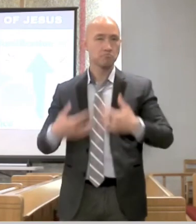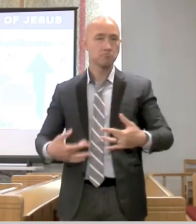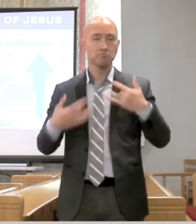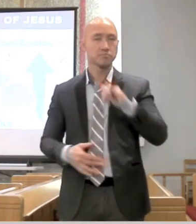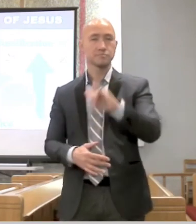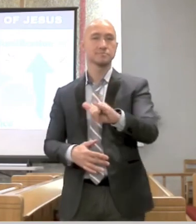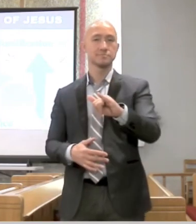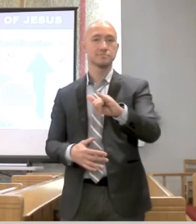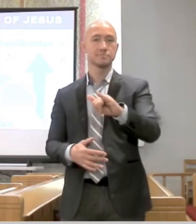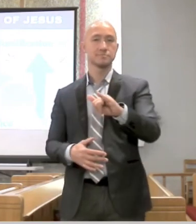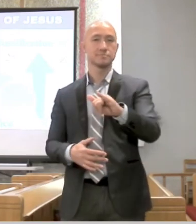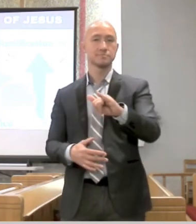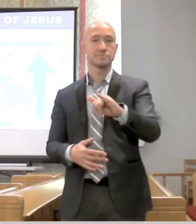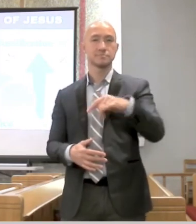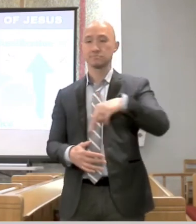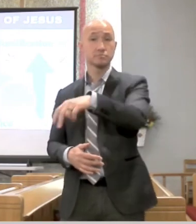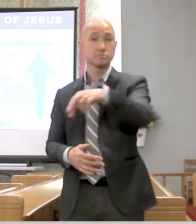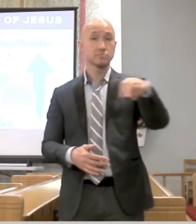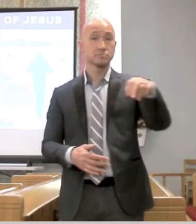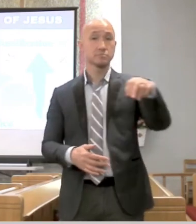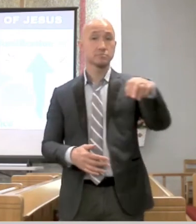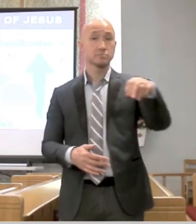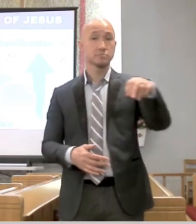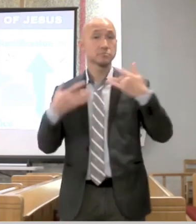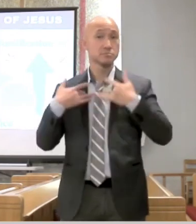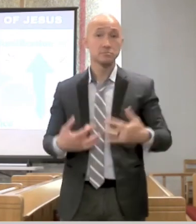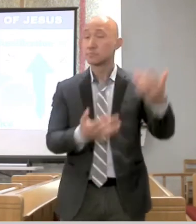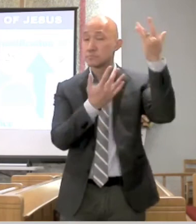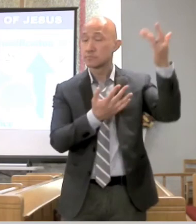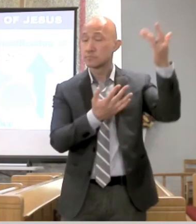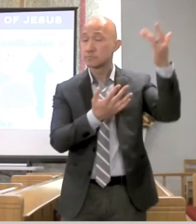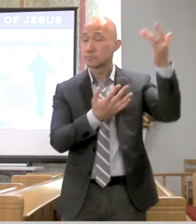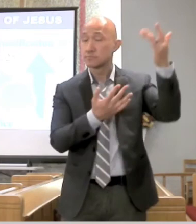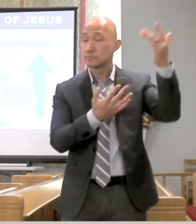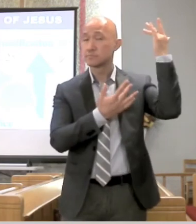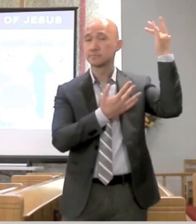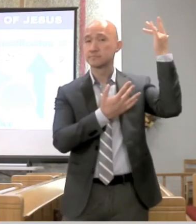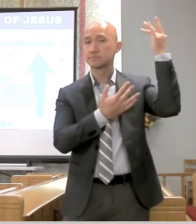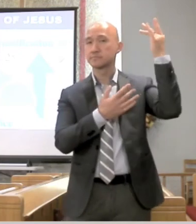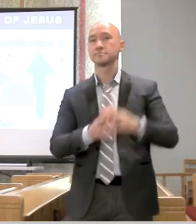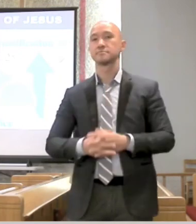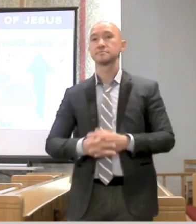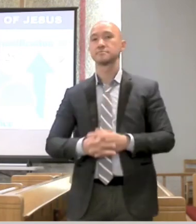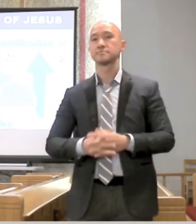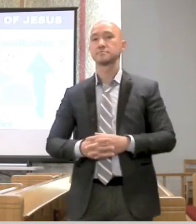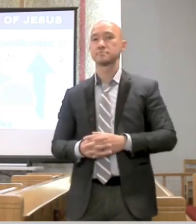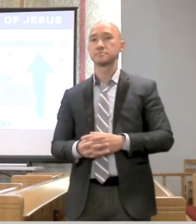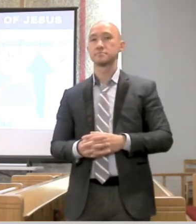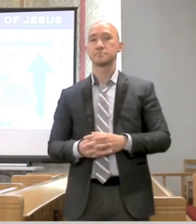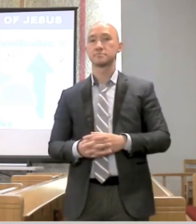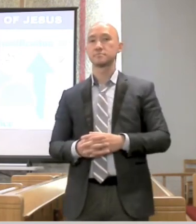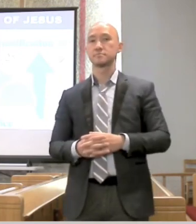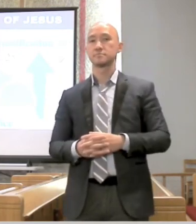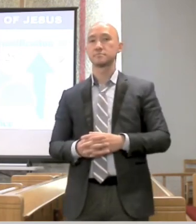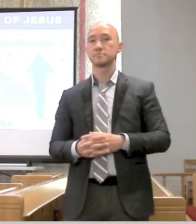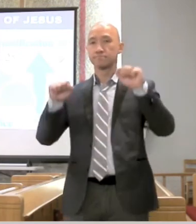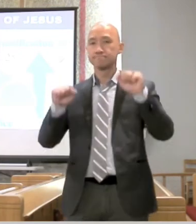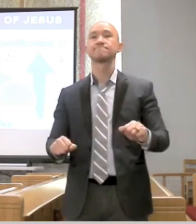people in the world who go around moping, oh, I'm so guilty, I'm so bad. No, quite the opposite. We're